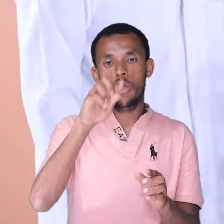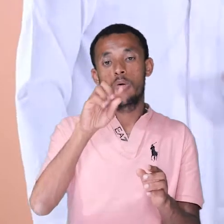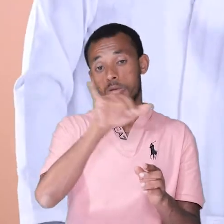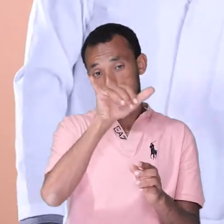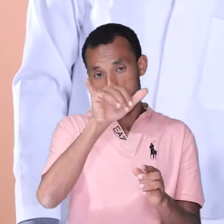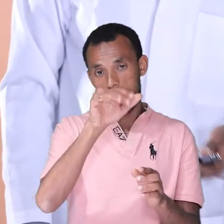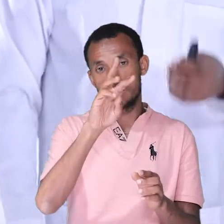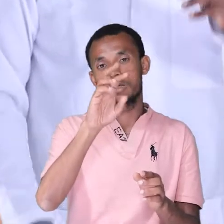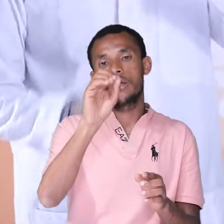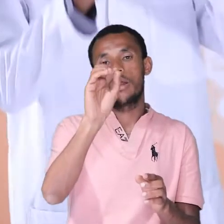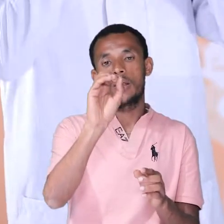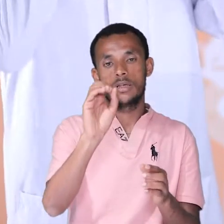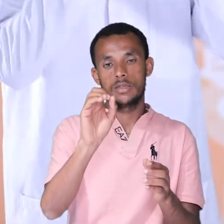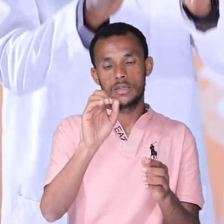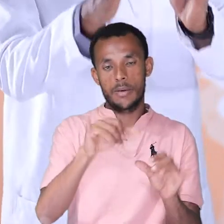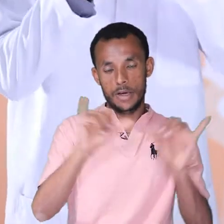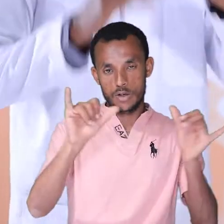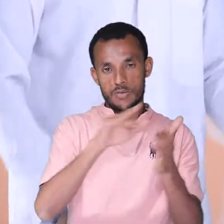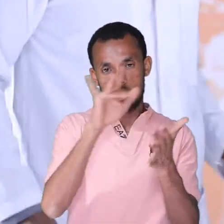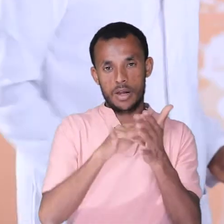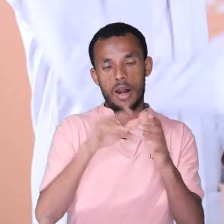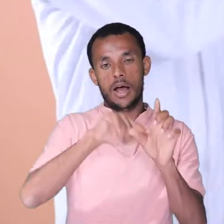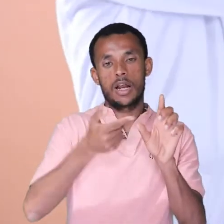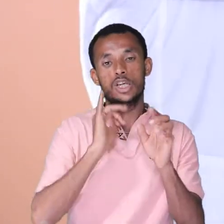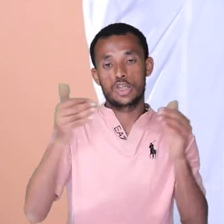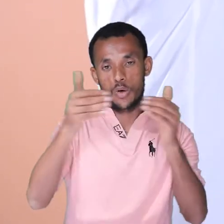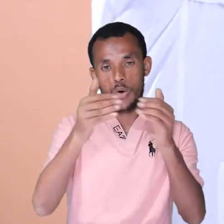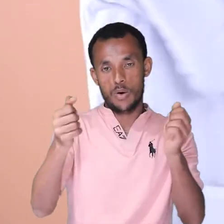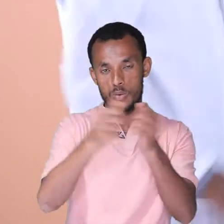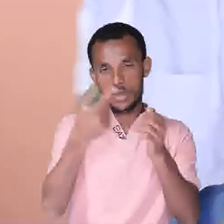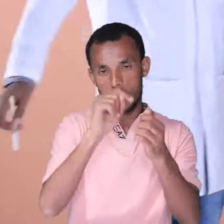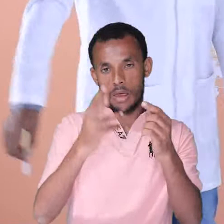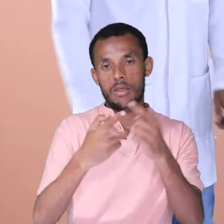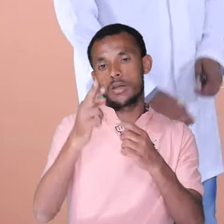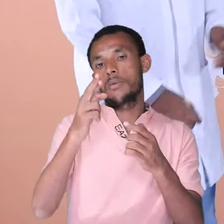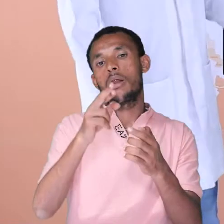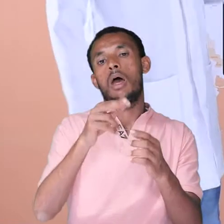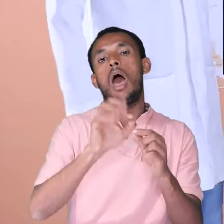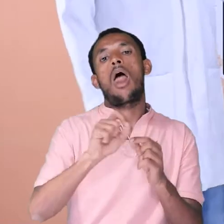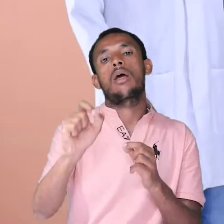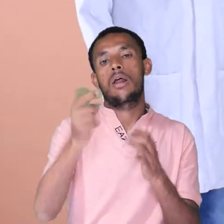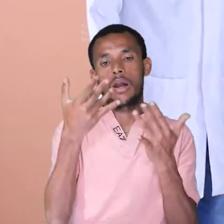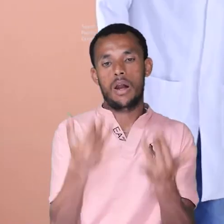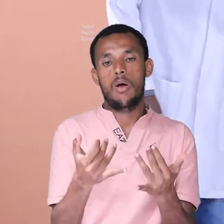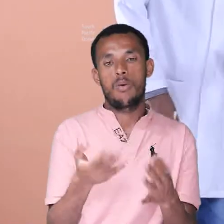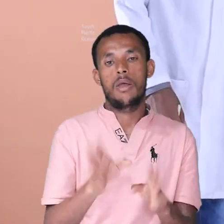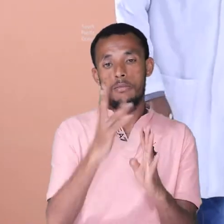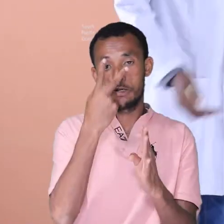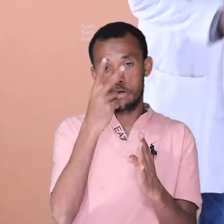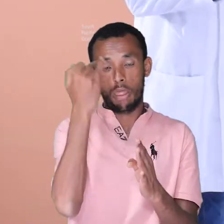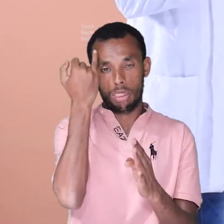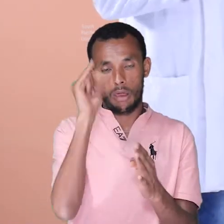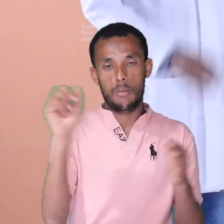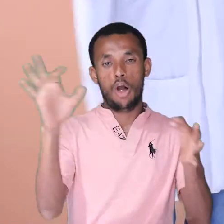Therefore, the measure of central angle is equal with the intercepted arc. Now let me see